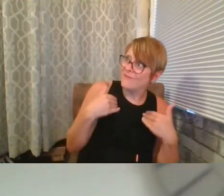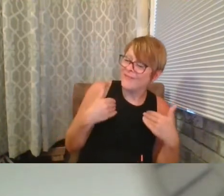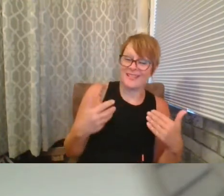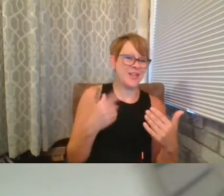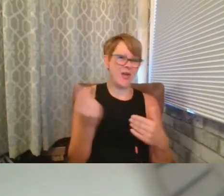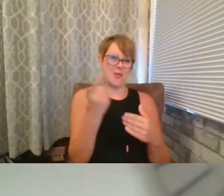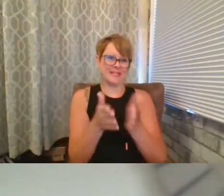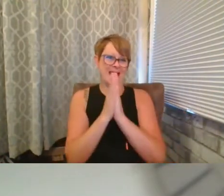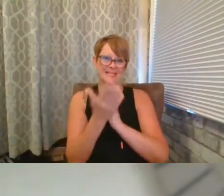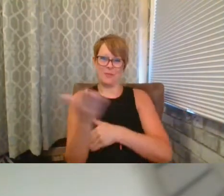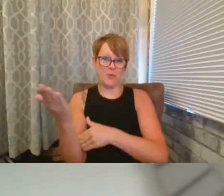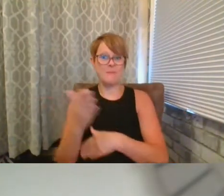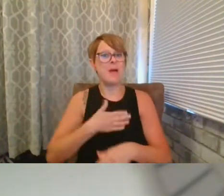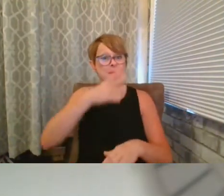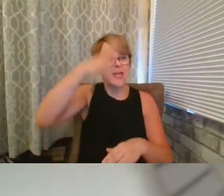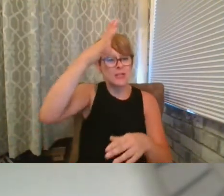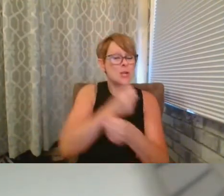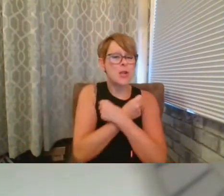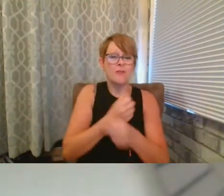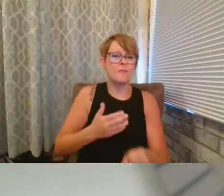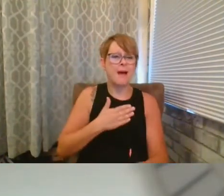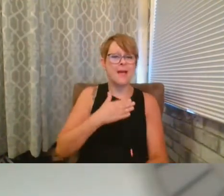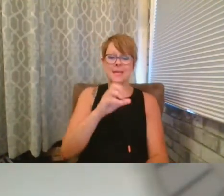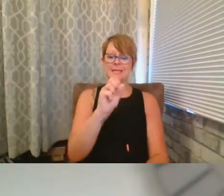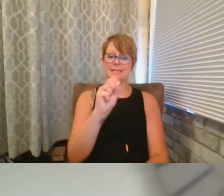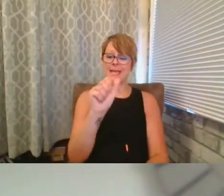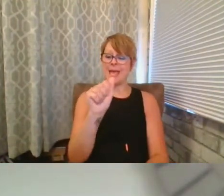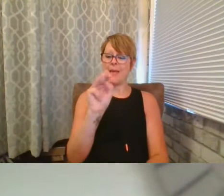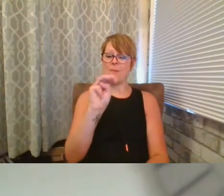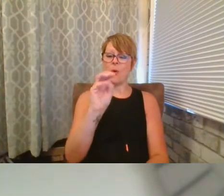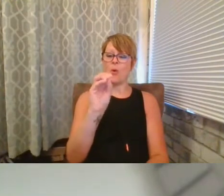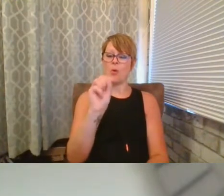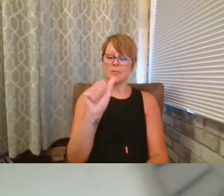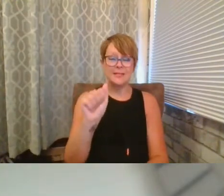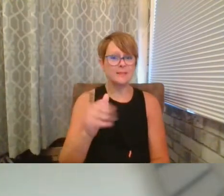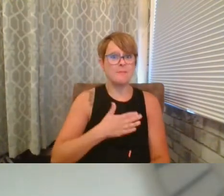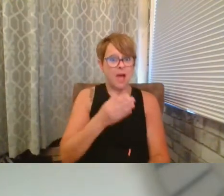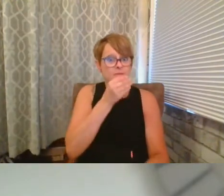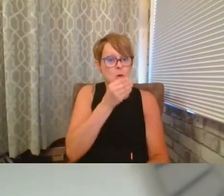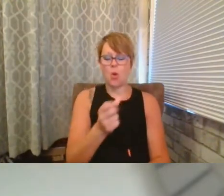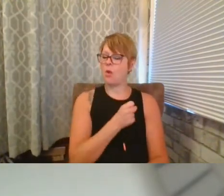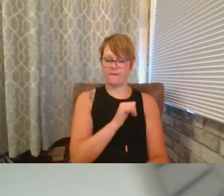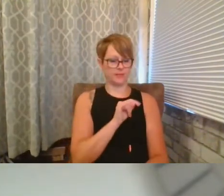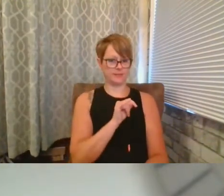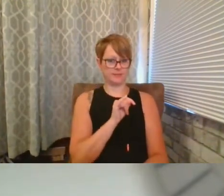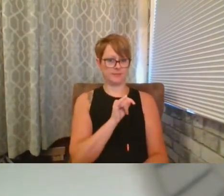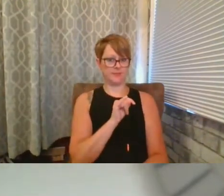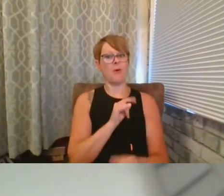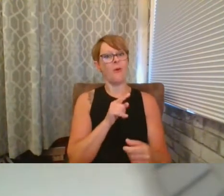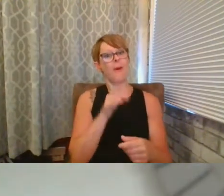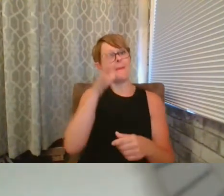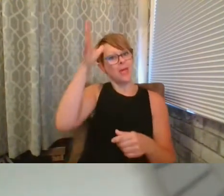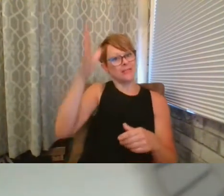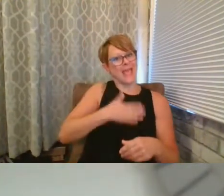my samosas, my food. So they're very happy about it that the children are trying different